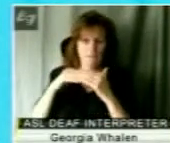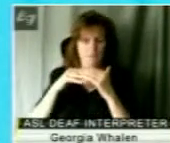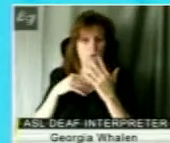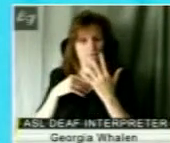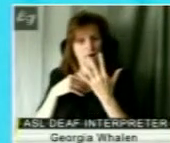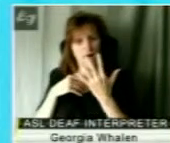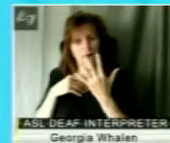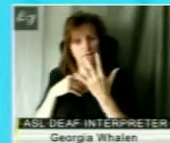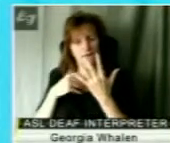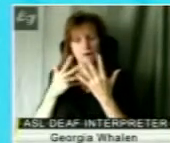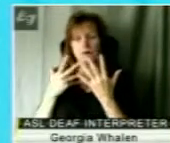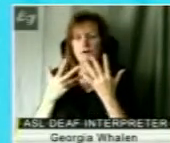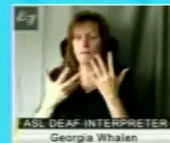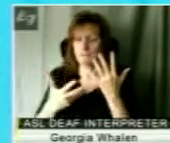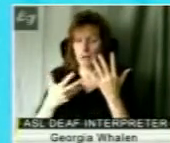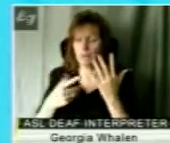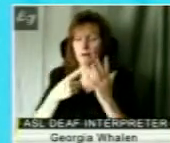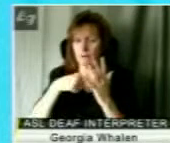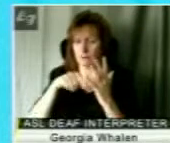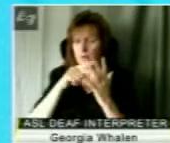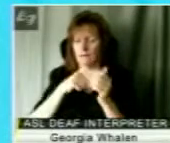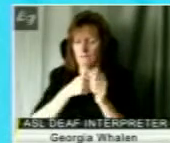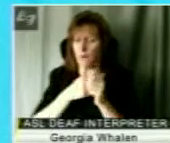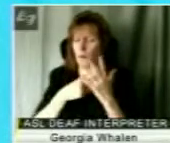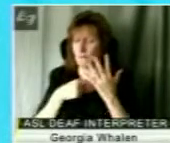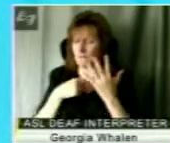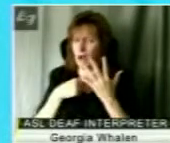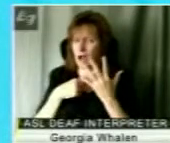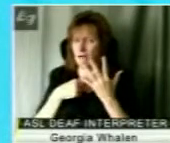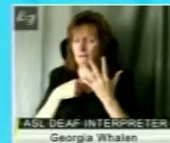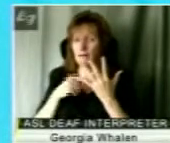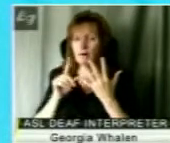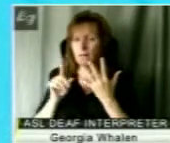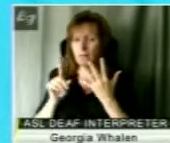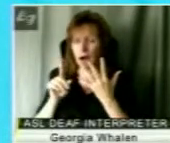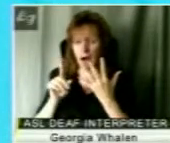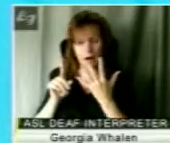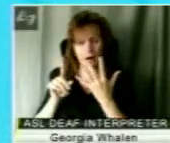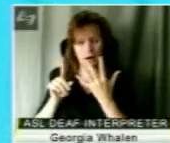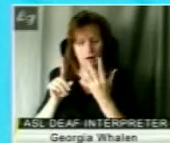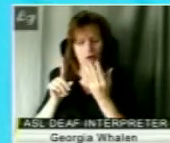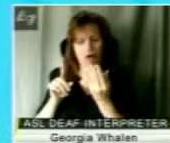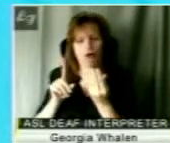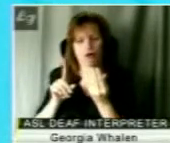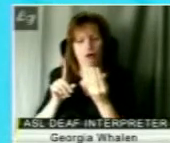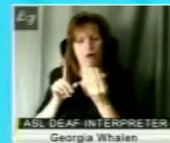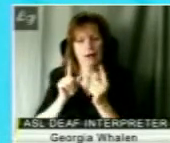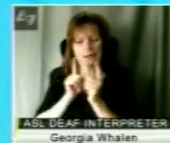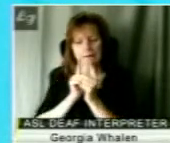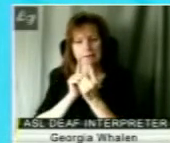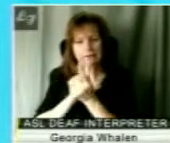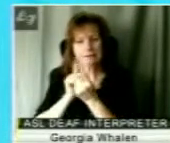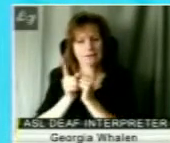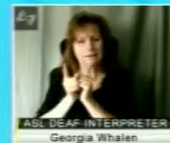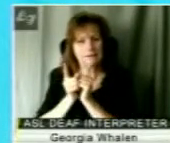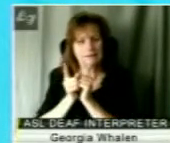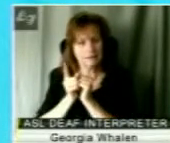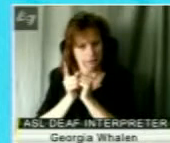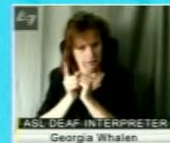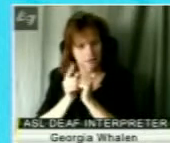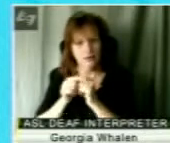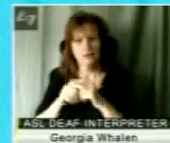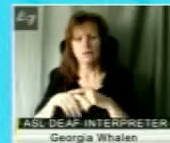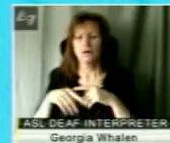they're not, we're still saying people should physically distance within that group. Really, the physical distancing